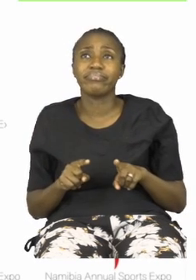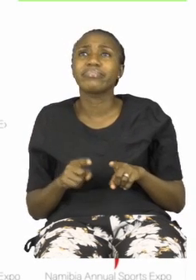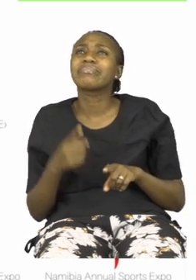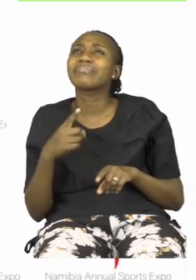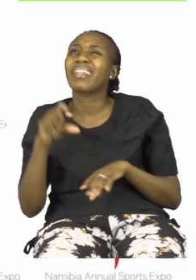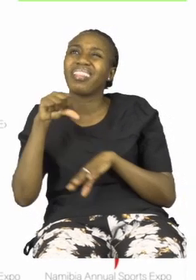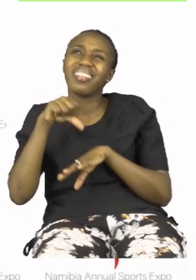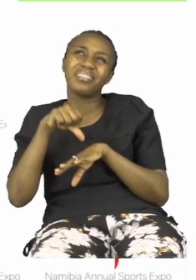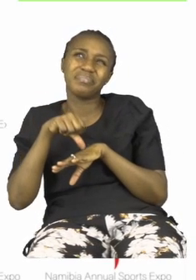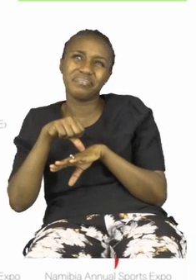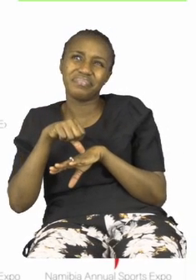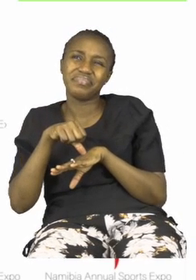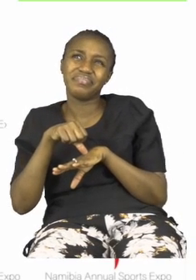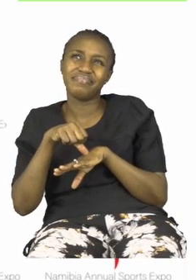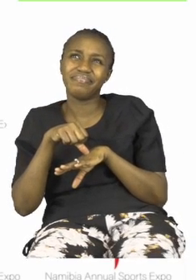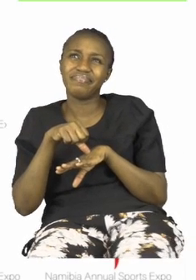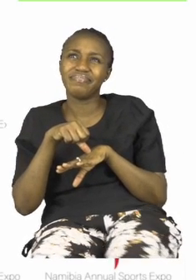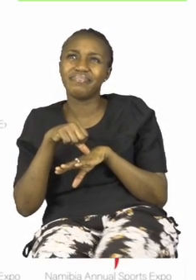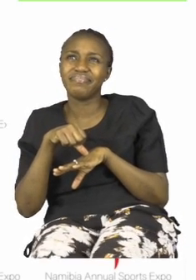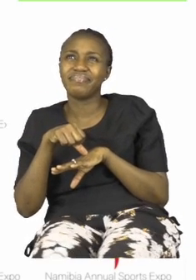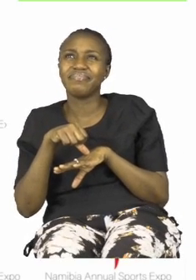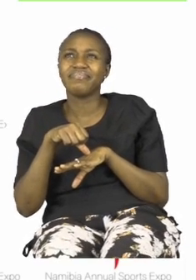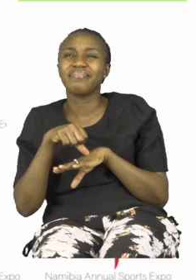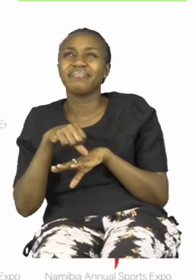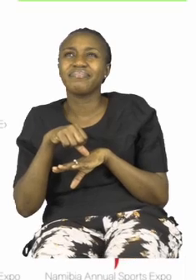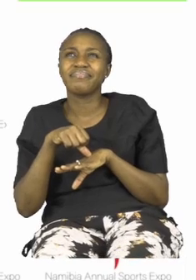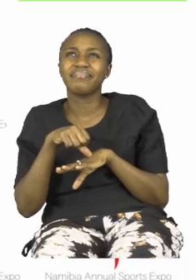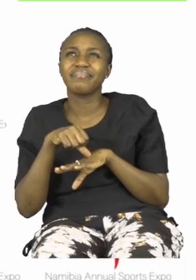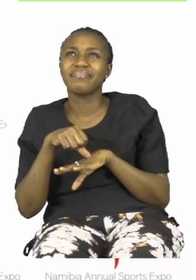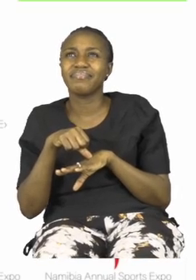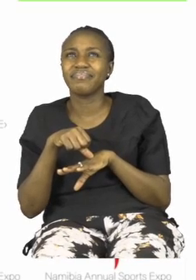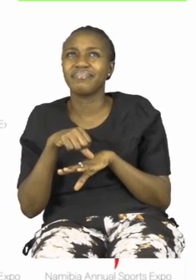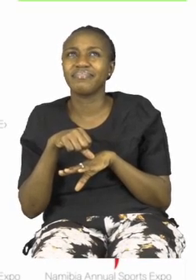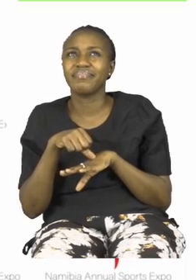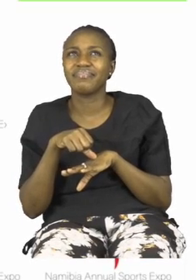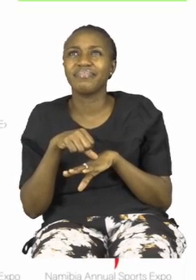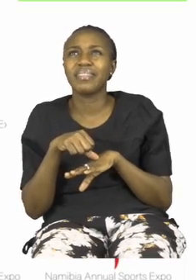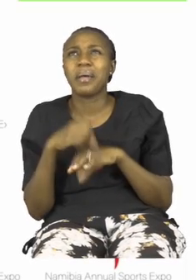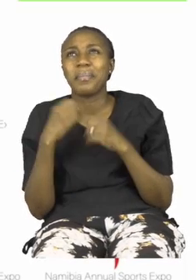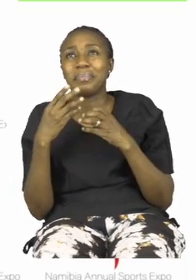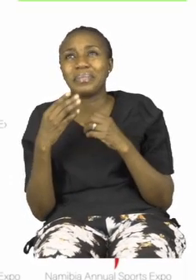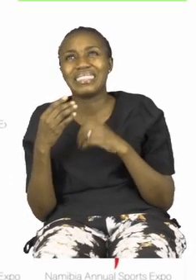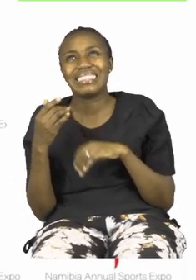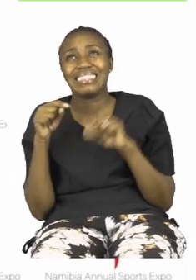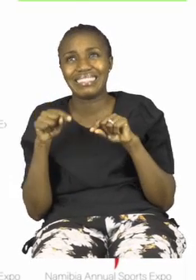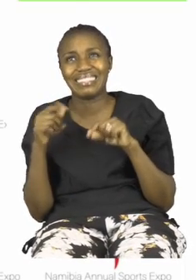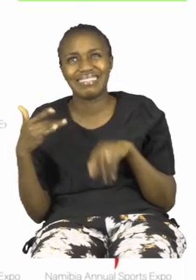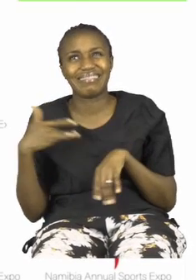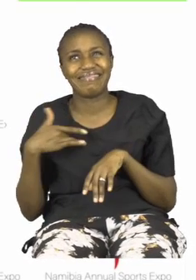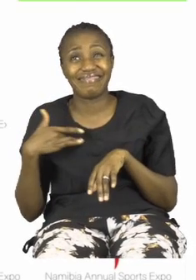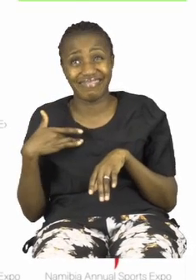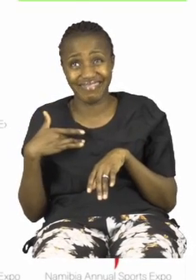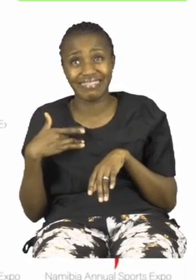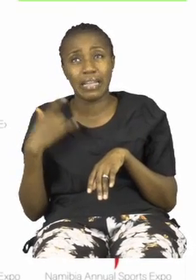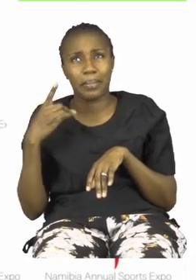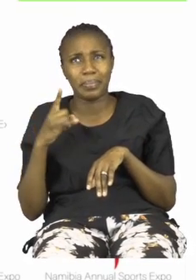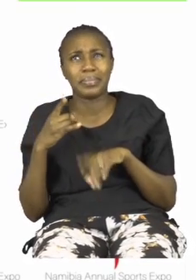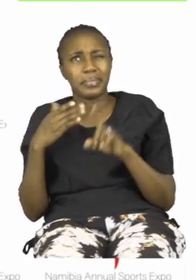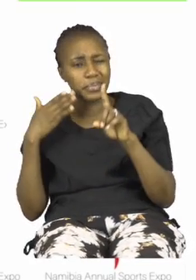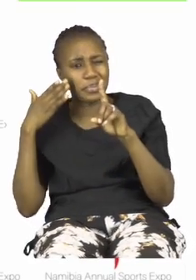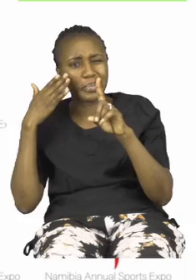Unfortunately, to be very honest with you, the current titles are very male favored, but we are working